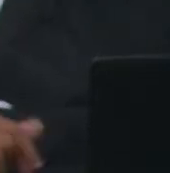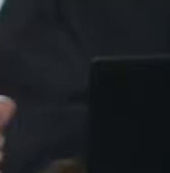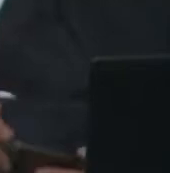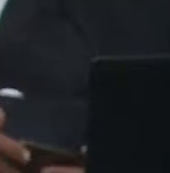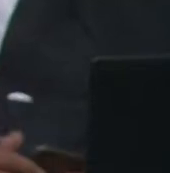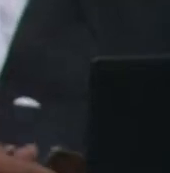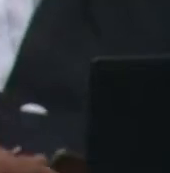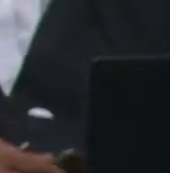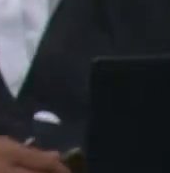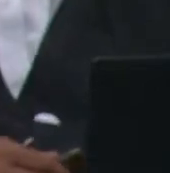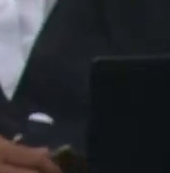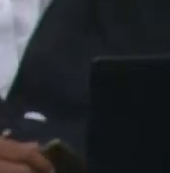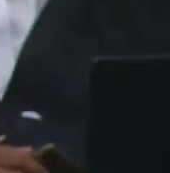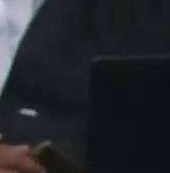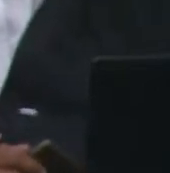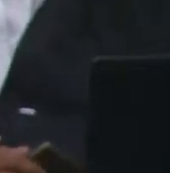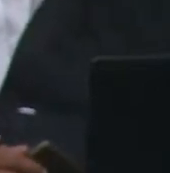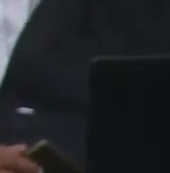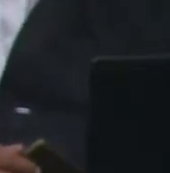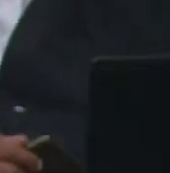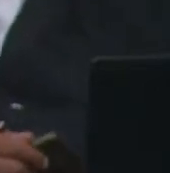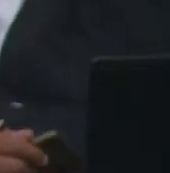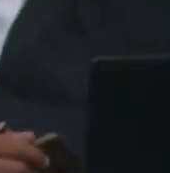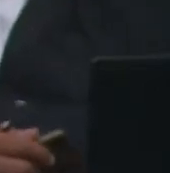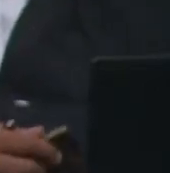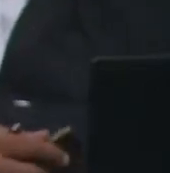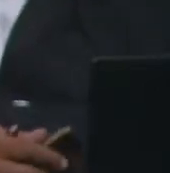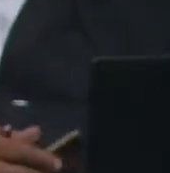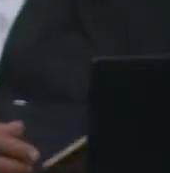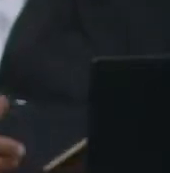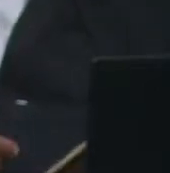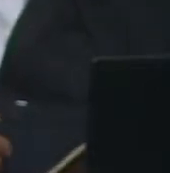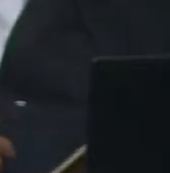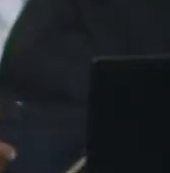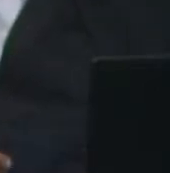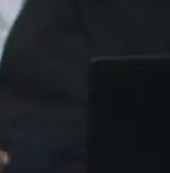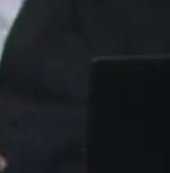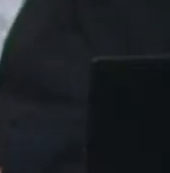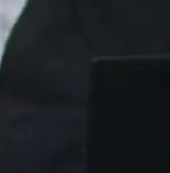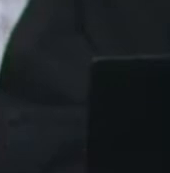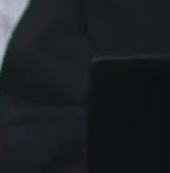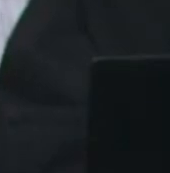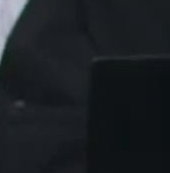Firstly, a holding company that is 100% owned by the state.